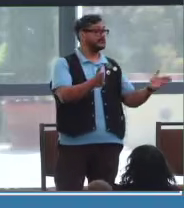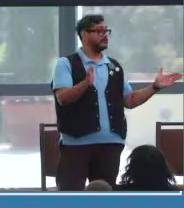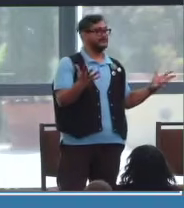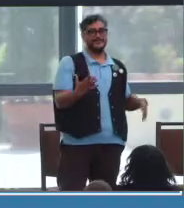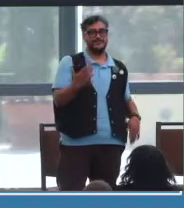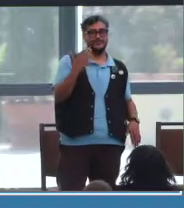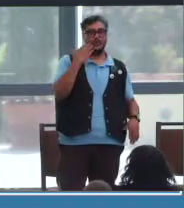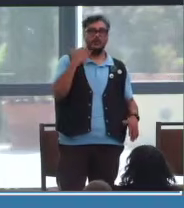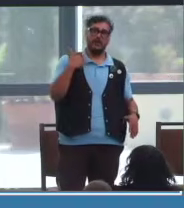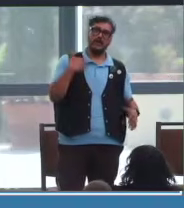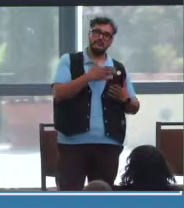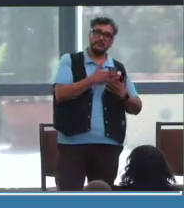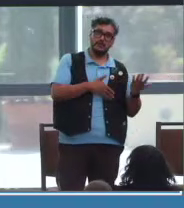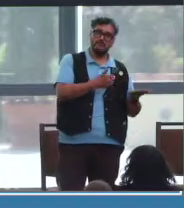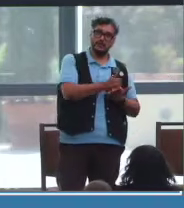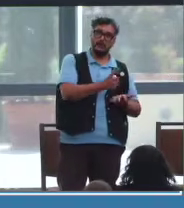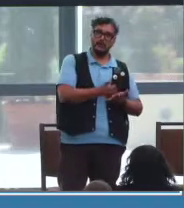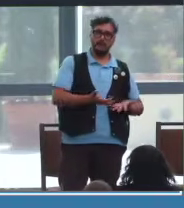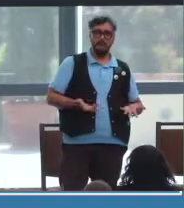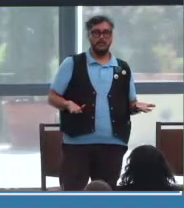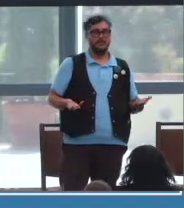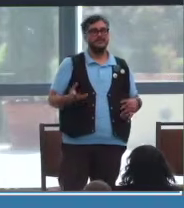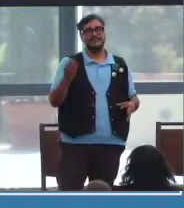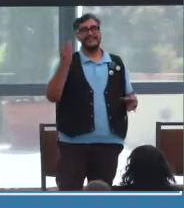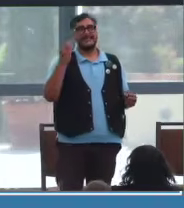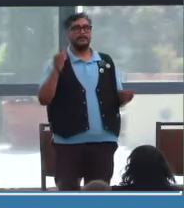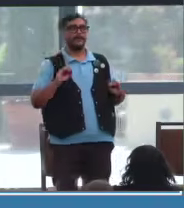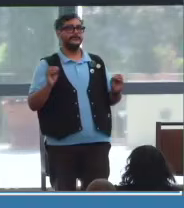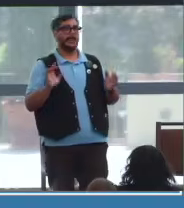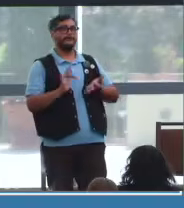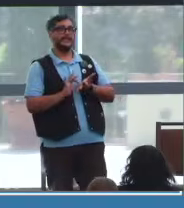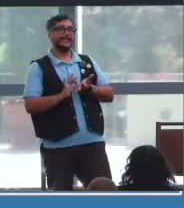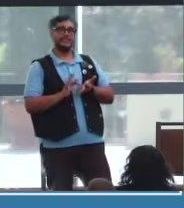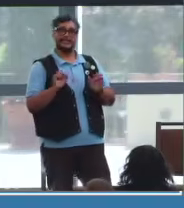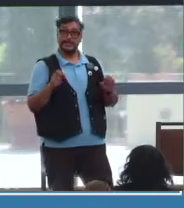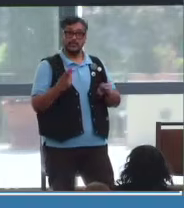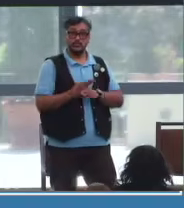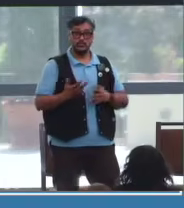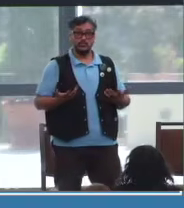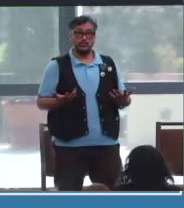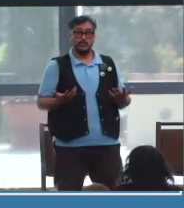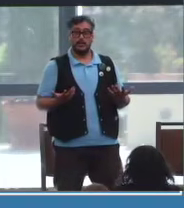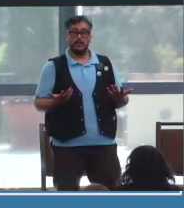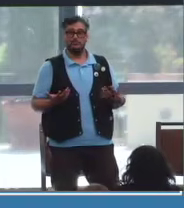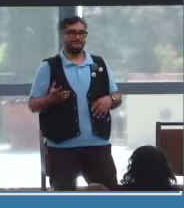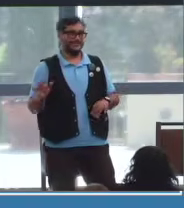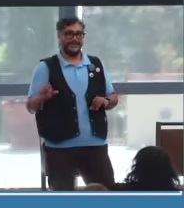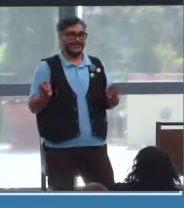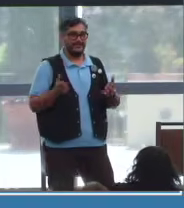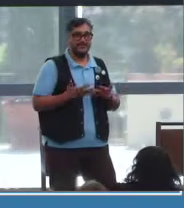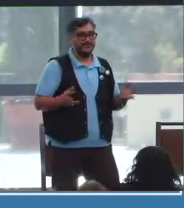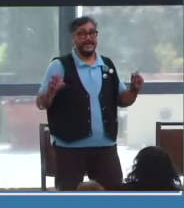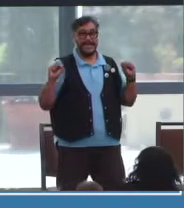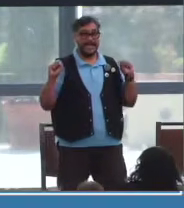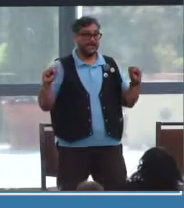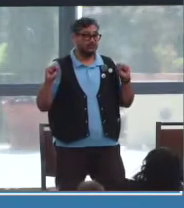we know that there are things that can help. When we think about non-medication things that you can do, as with everything,